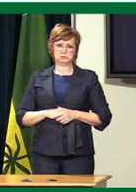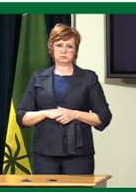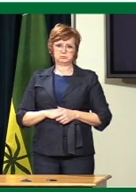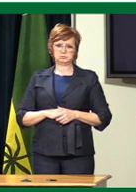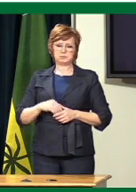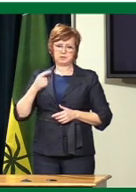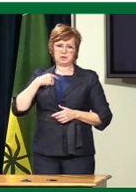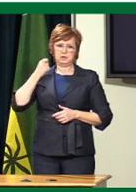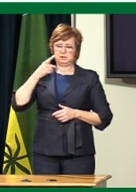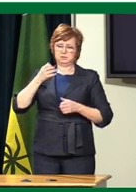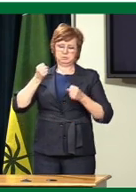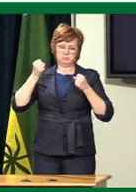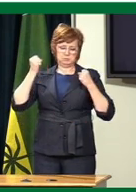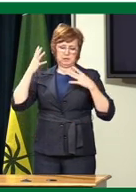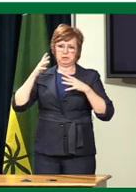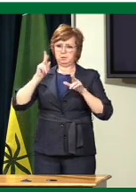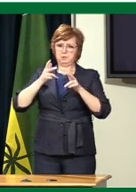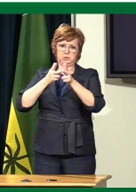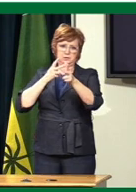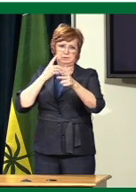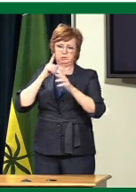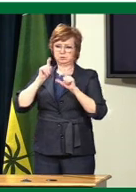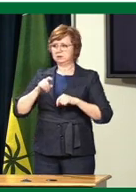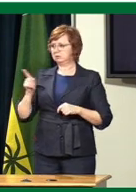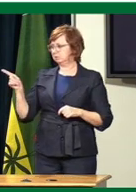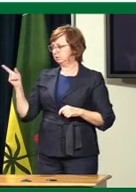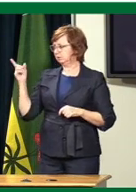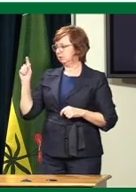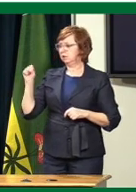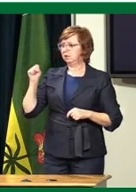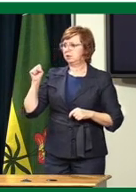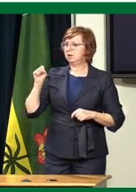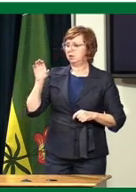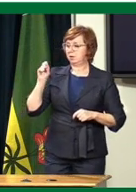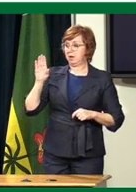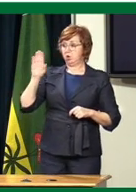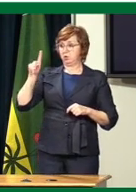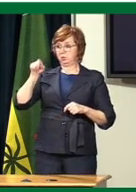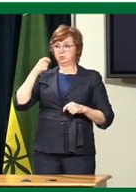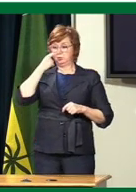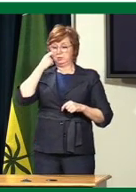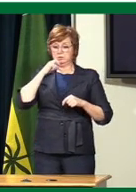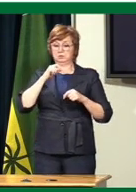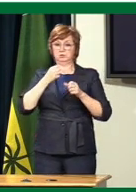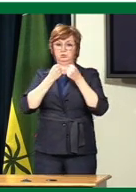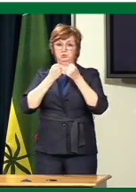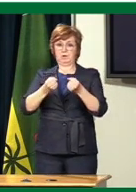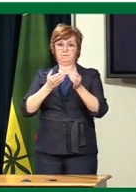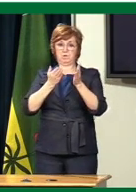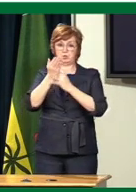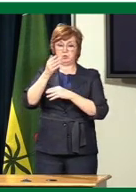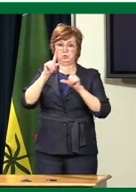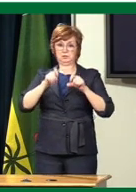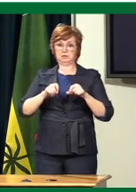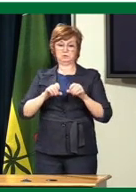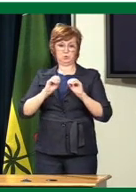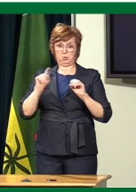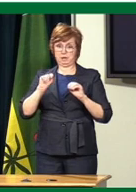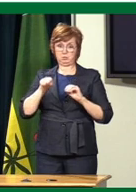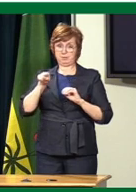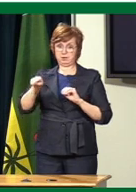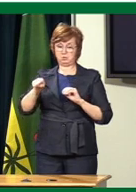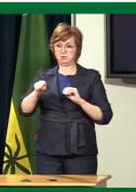by these tests. Yeah. So just go back, to your question specific about the drive-through testing, and we're aware of,